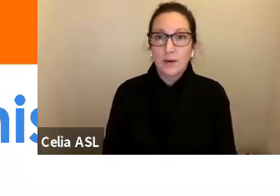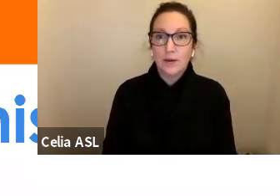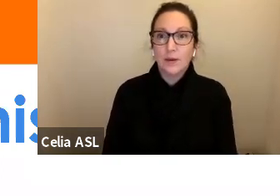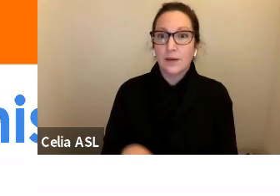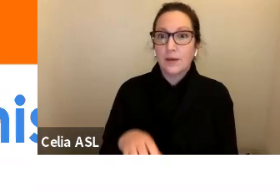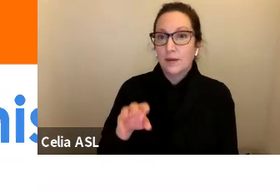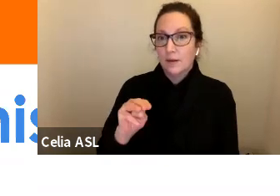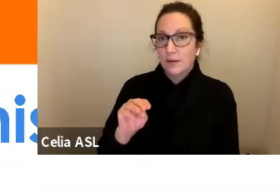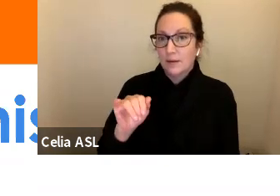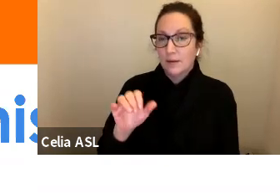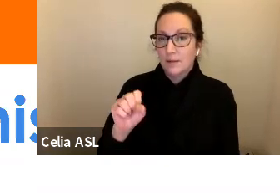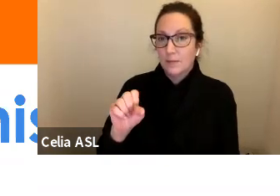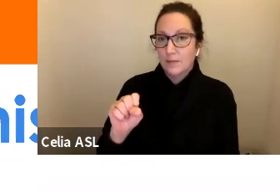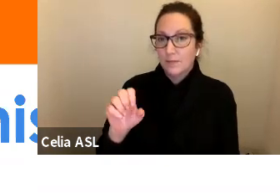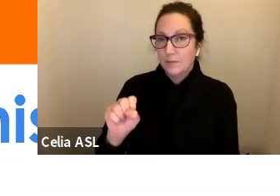Okay.